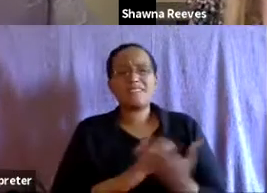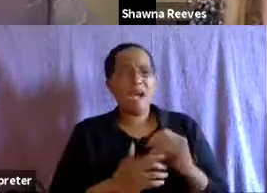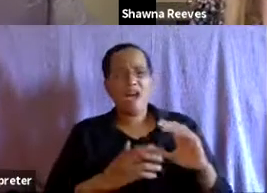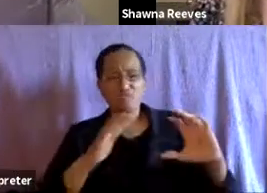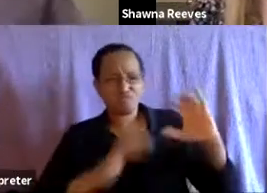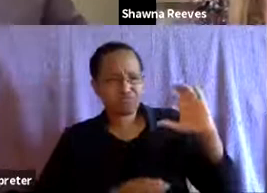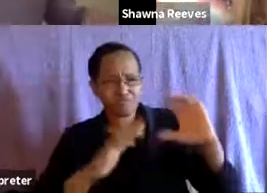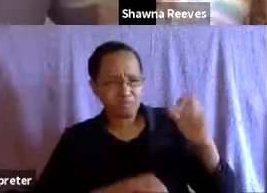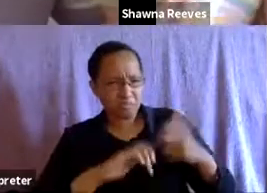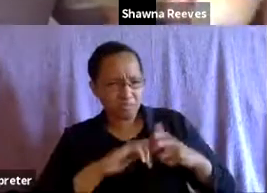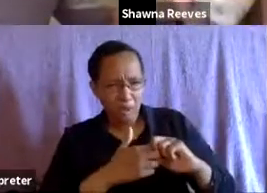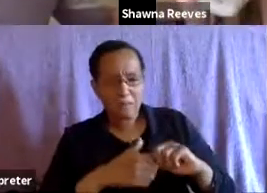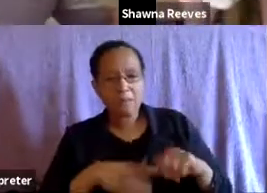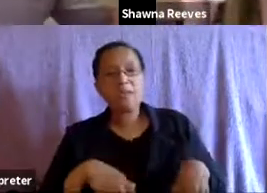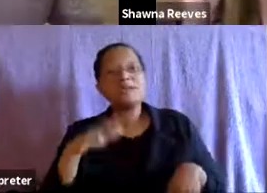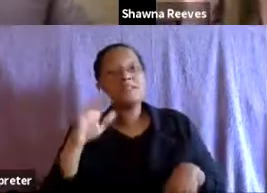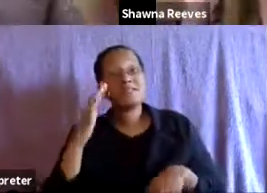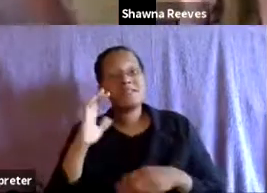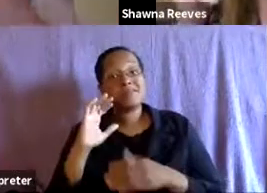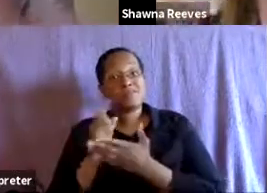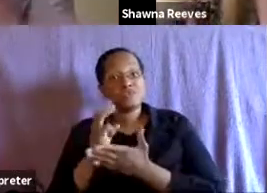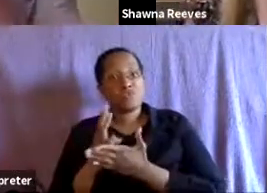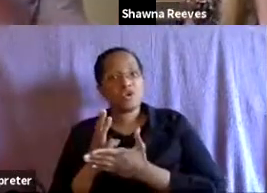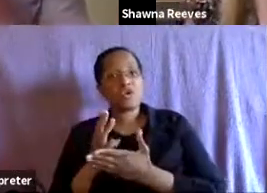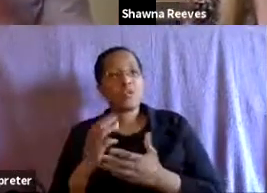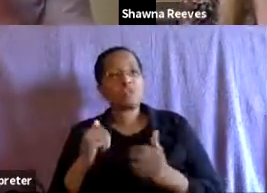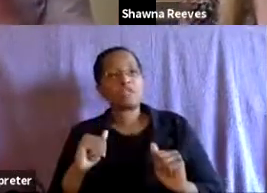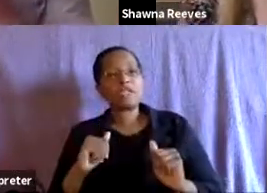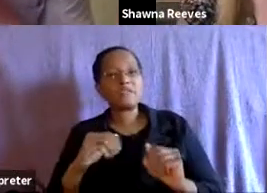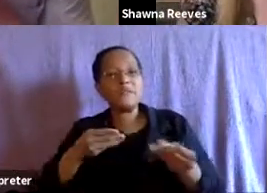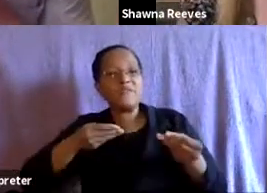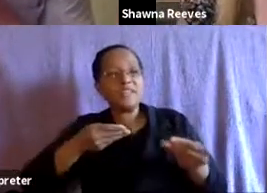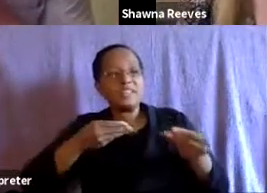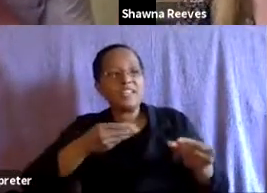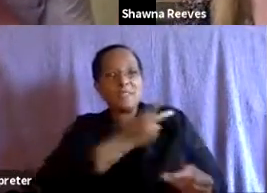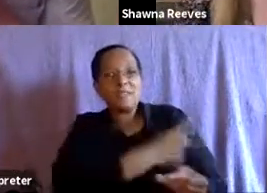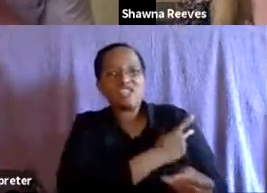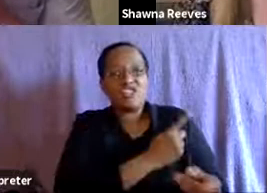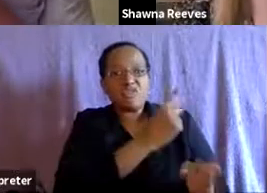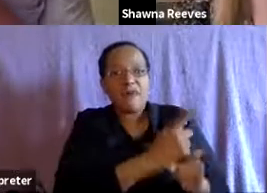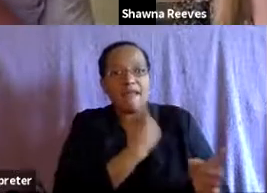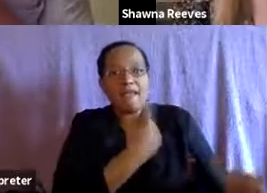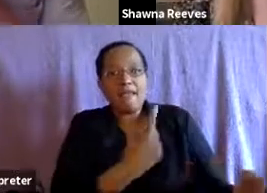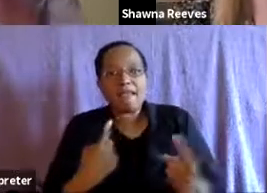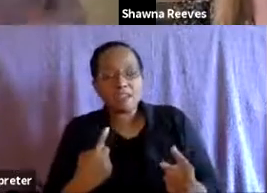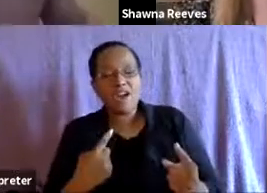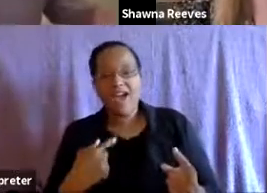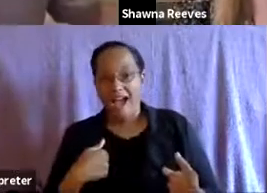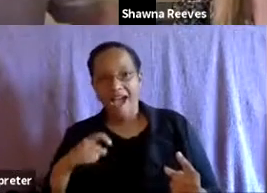and he started interpolating what the answers to my questions were, and I had to tell the